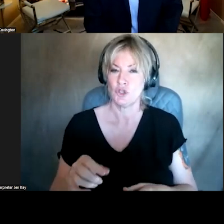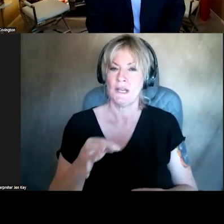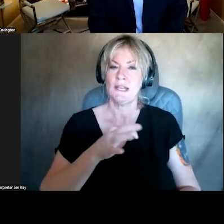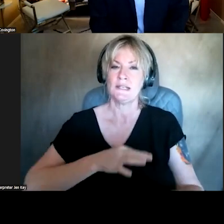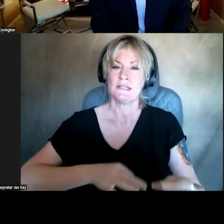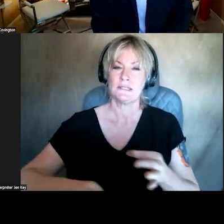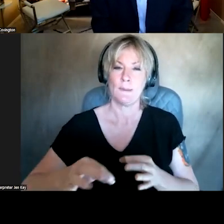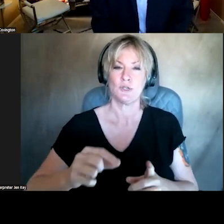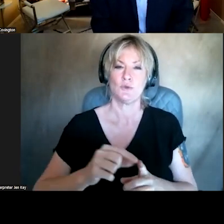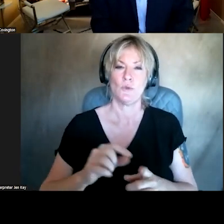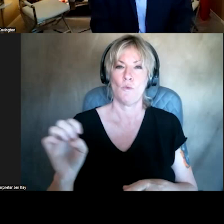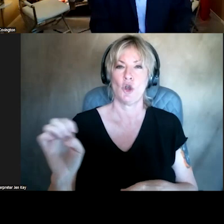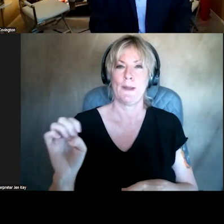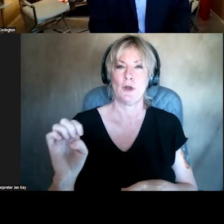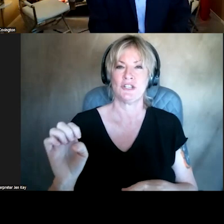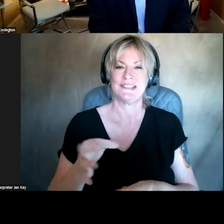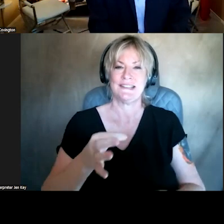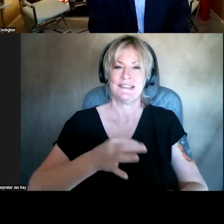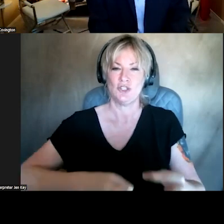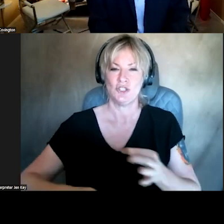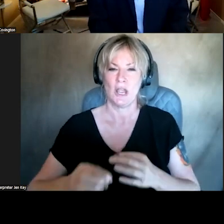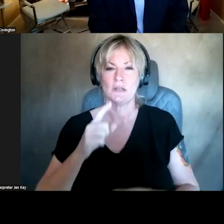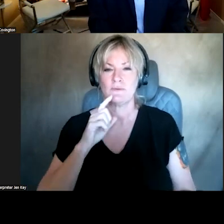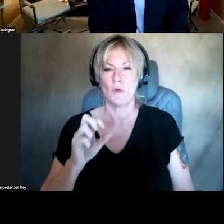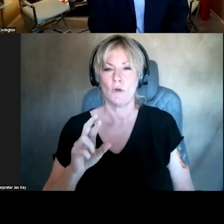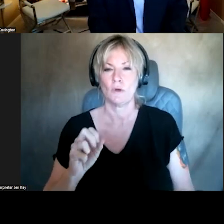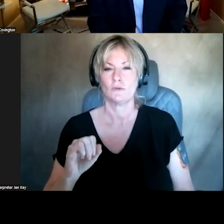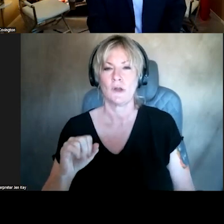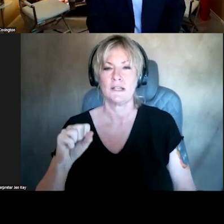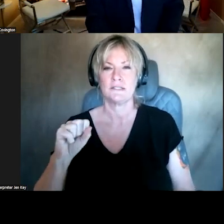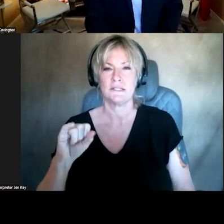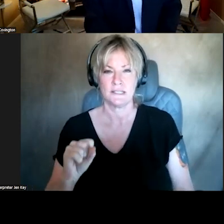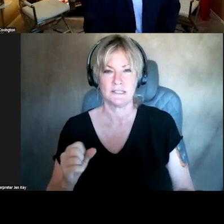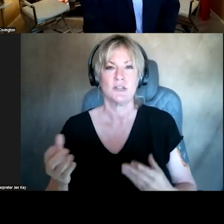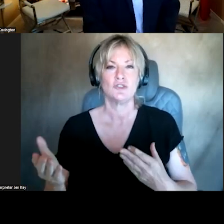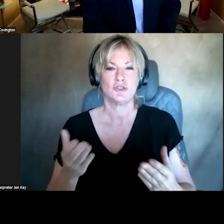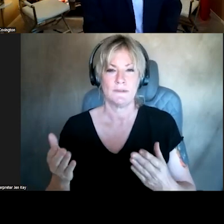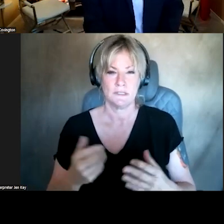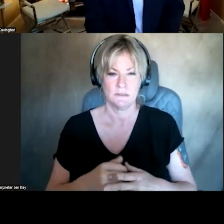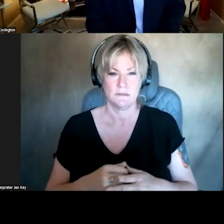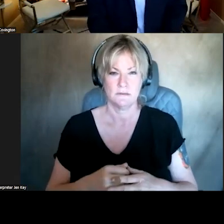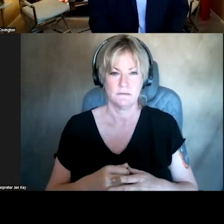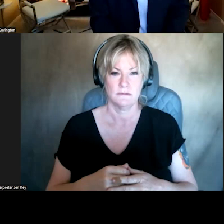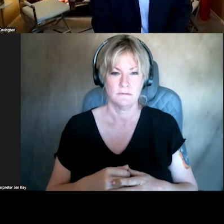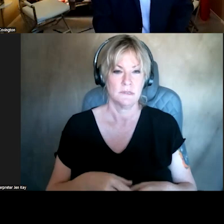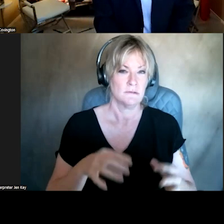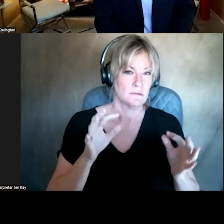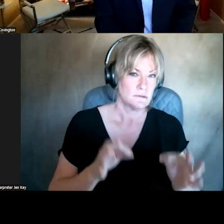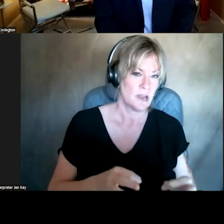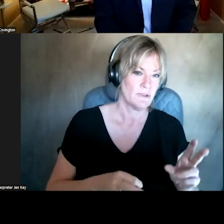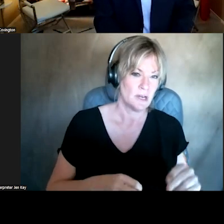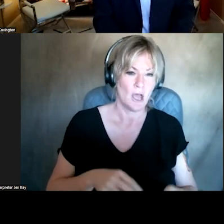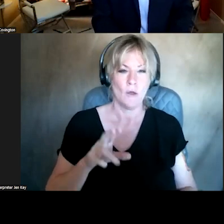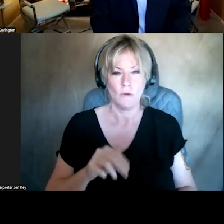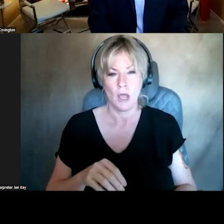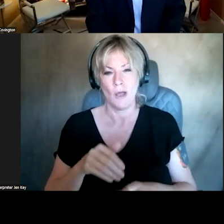word emergency for crisis services. Definitely no, don't know, I'm not sure, I